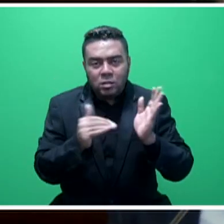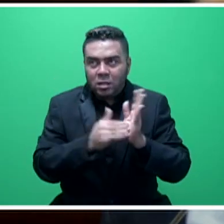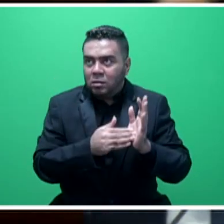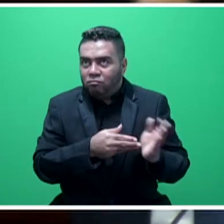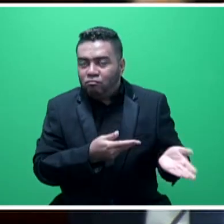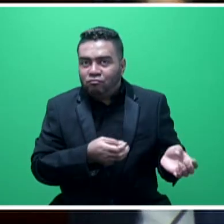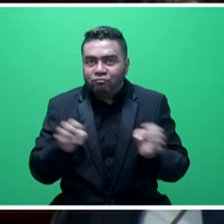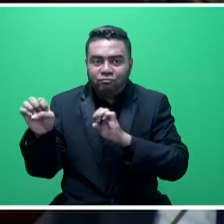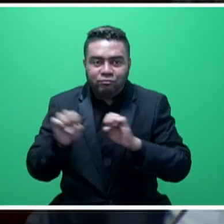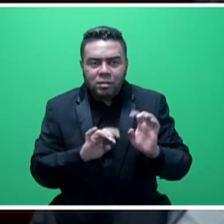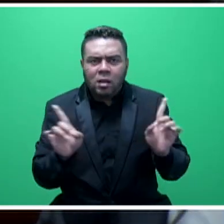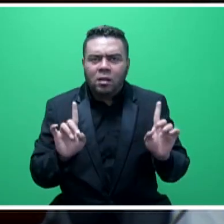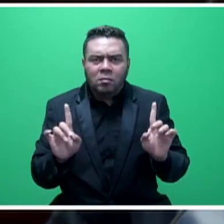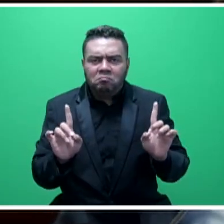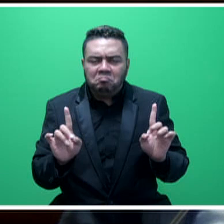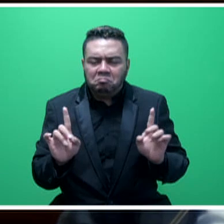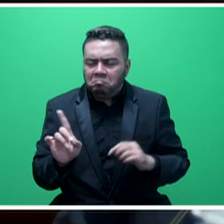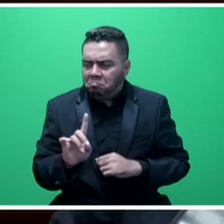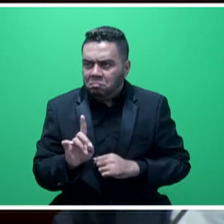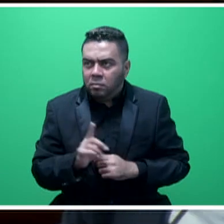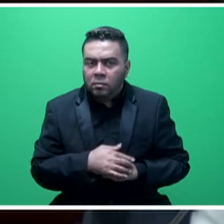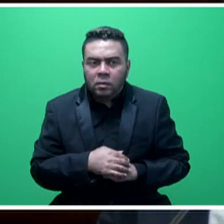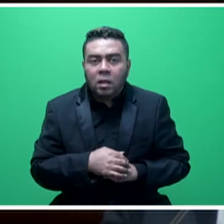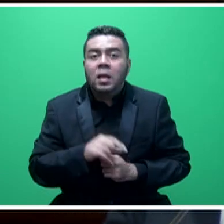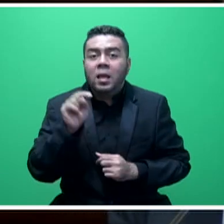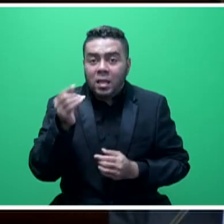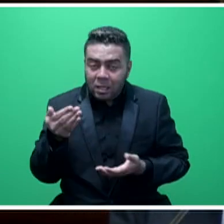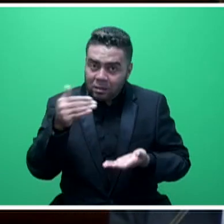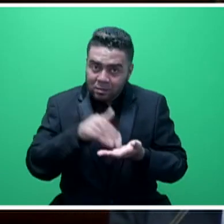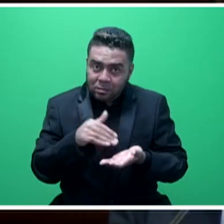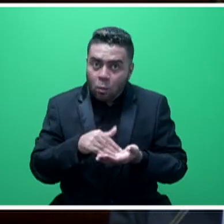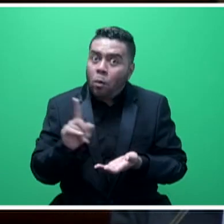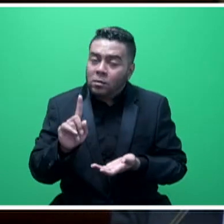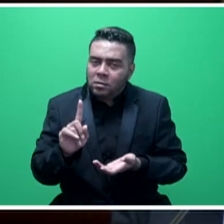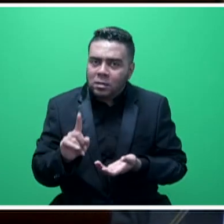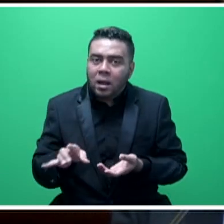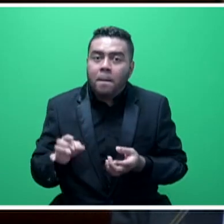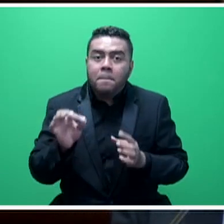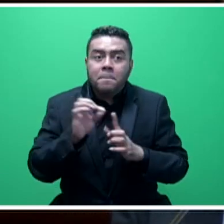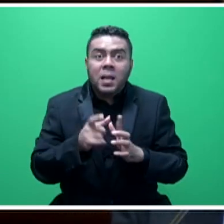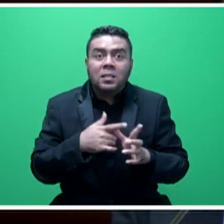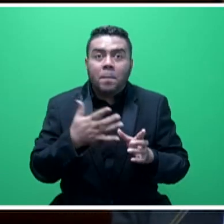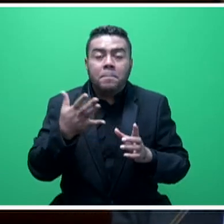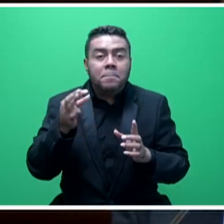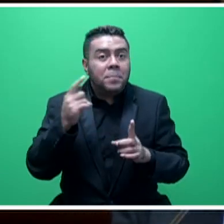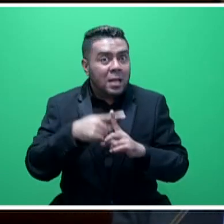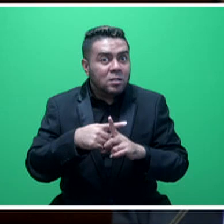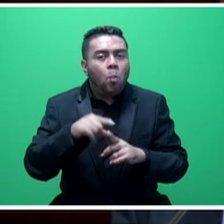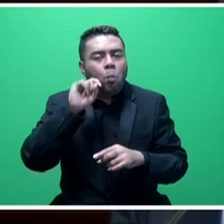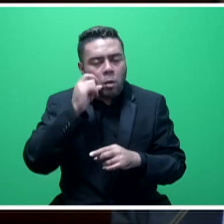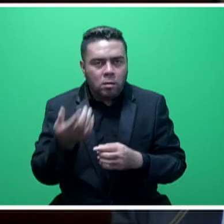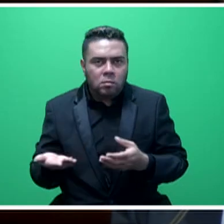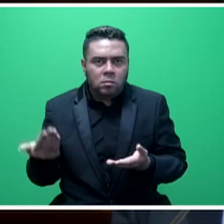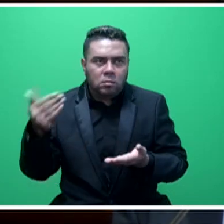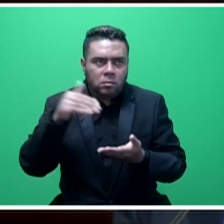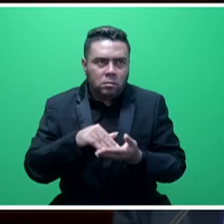we already have, Mr. Speaker, sir. In addition, PESA Plus will systematically erode our policy